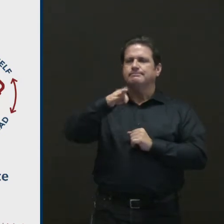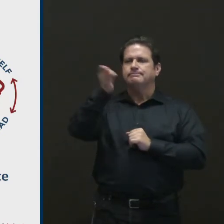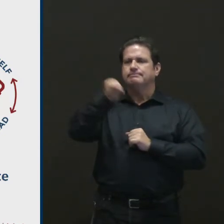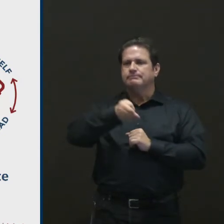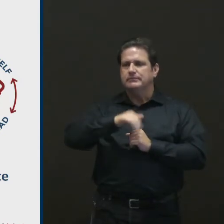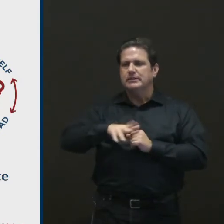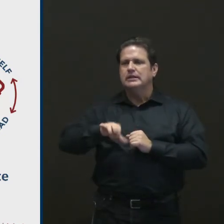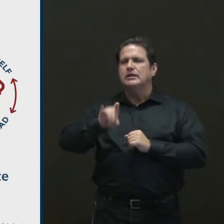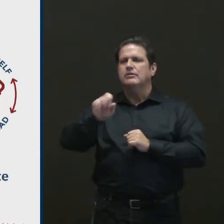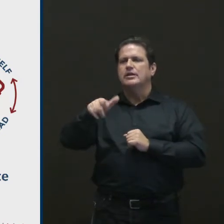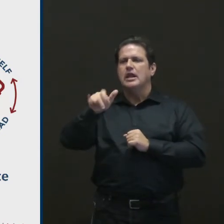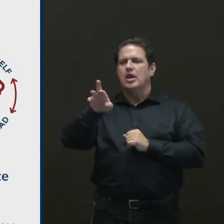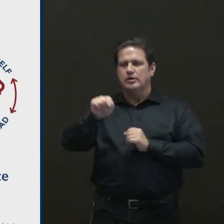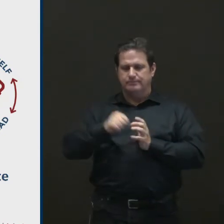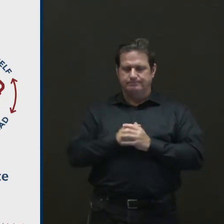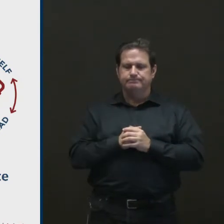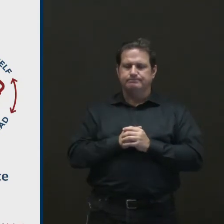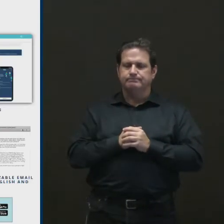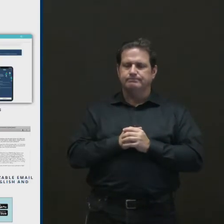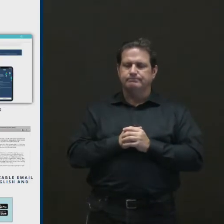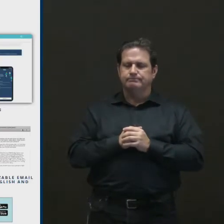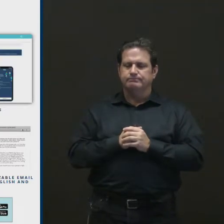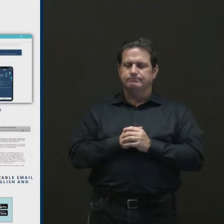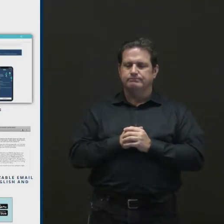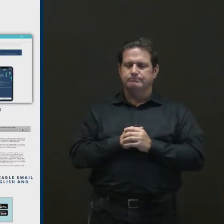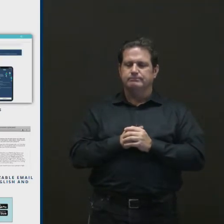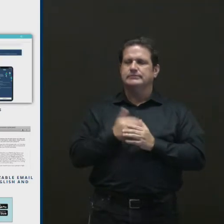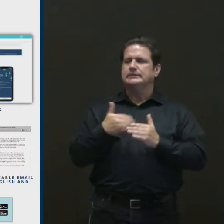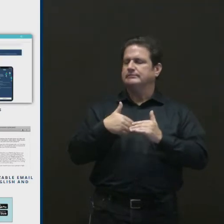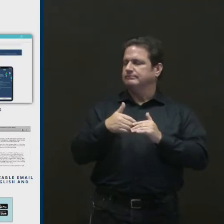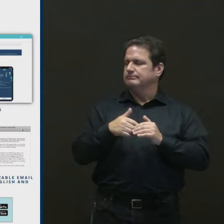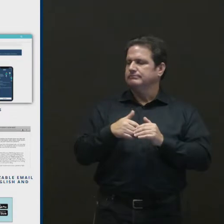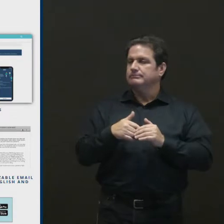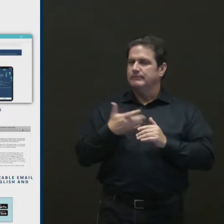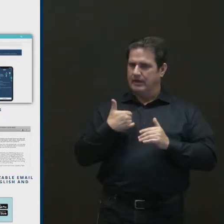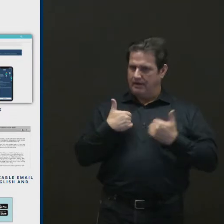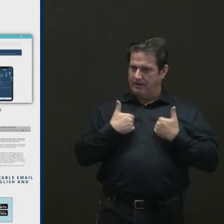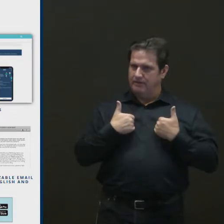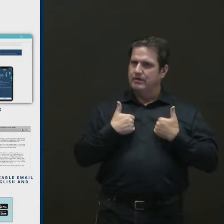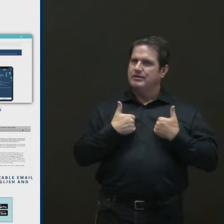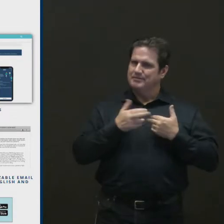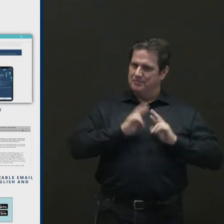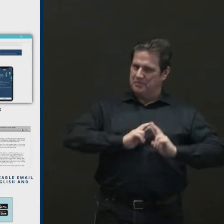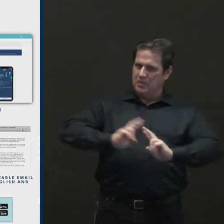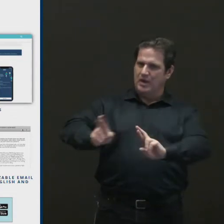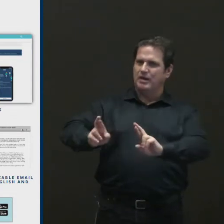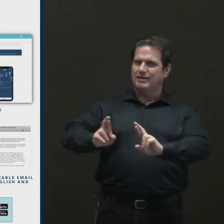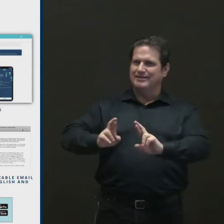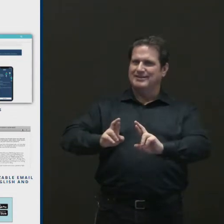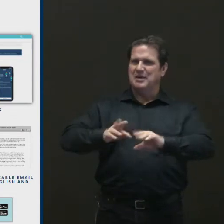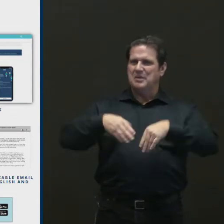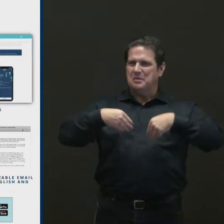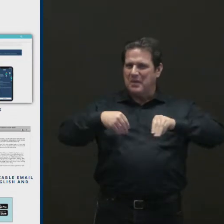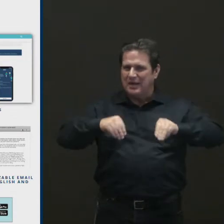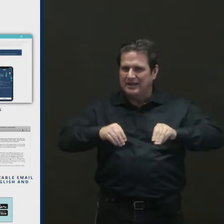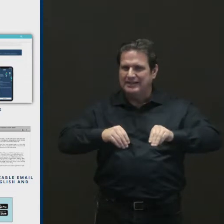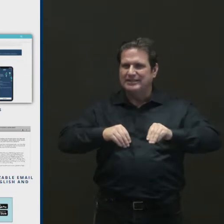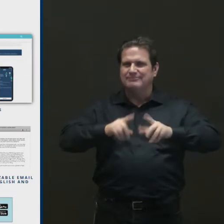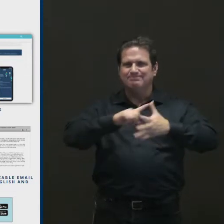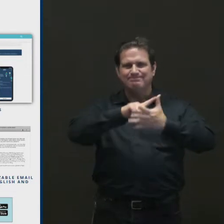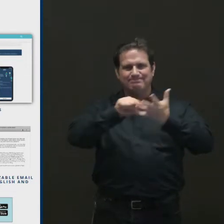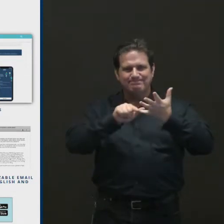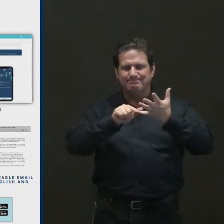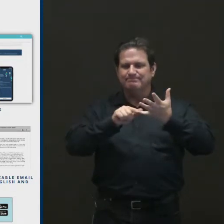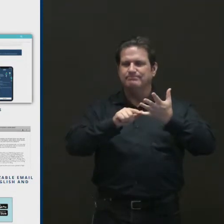de.gov/COVID Alert. And for next slide. We do have prepared, thank you to our wonderful communications team